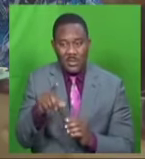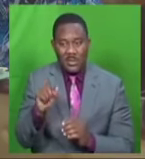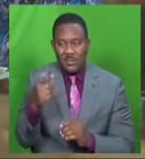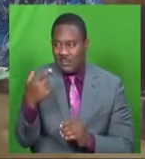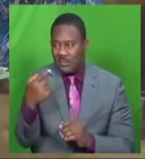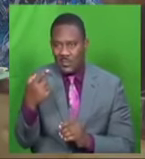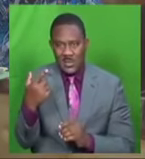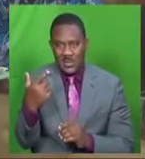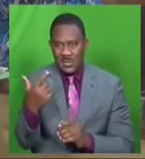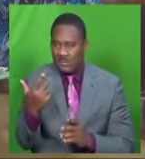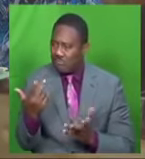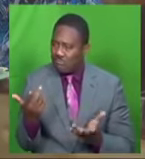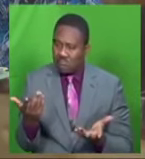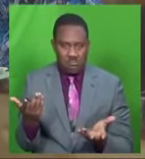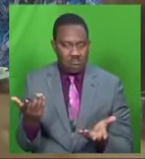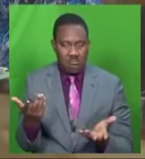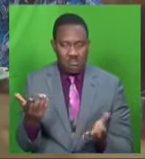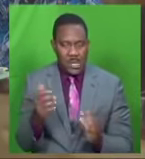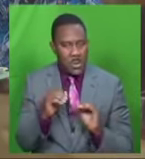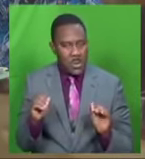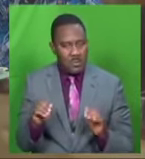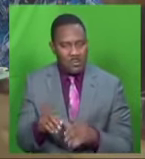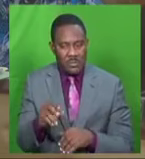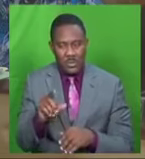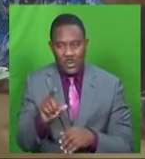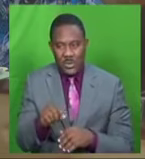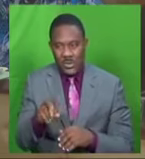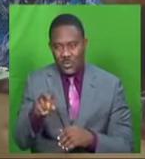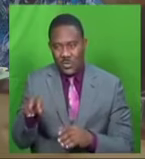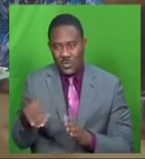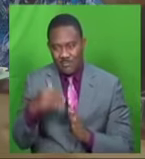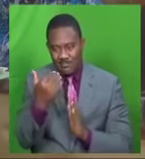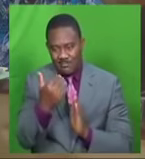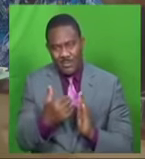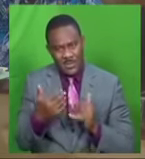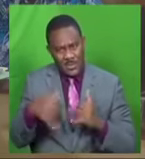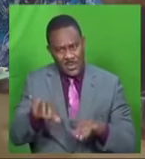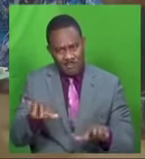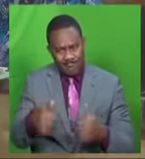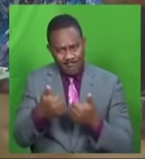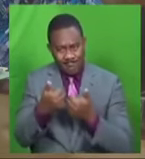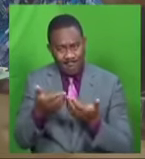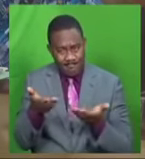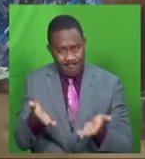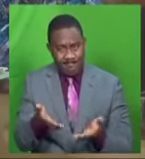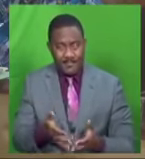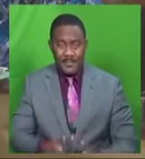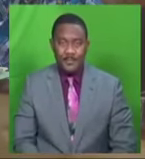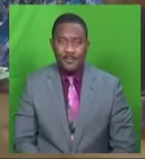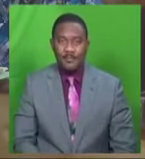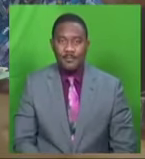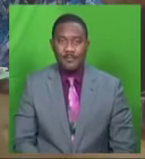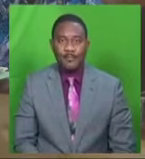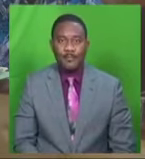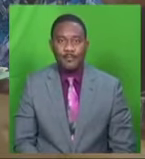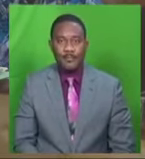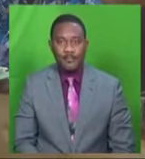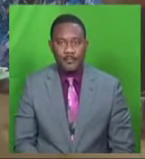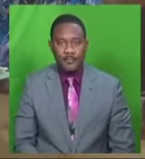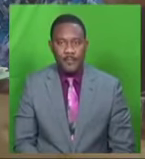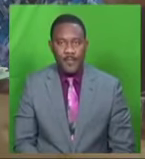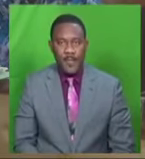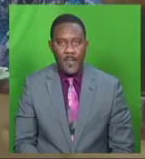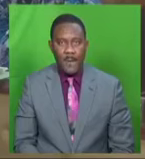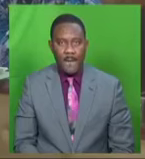not work on drains. 2022, we still have these challenges. And so, Mr. Speaker, sometimes